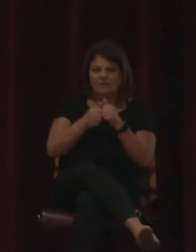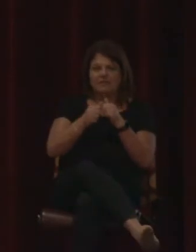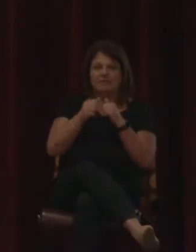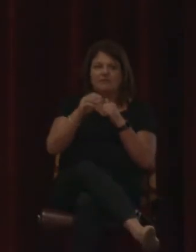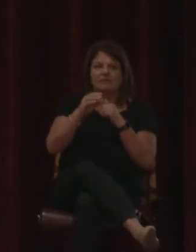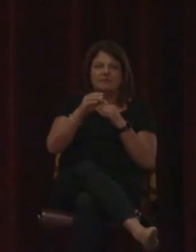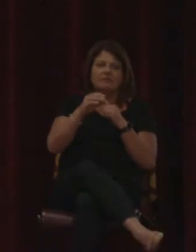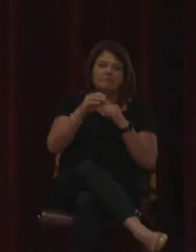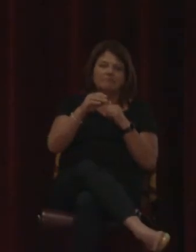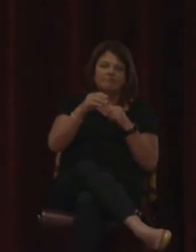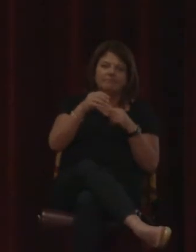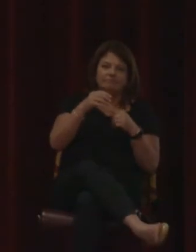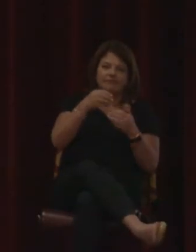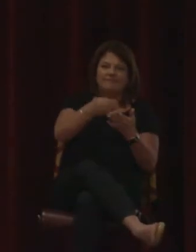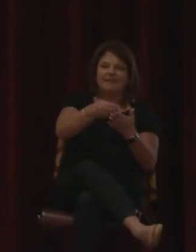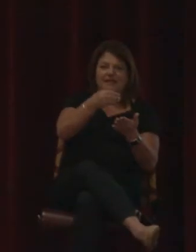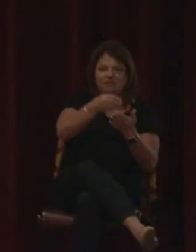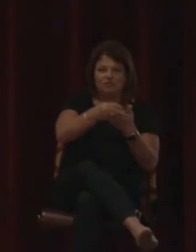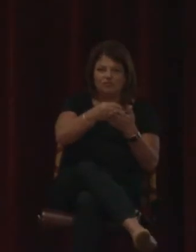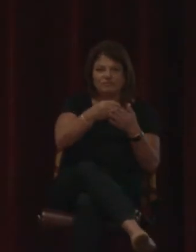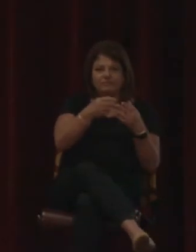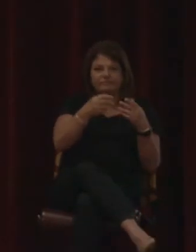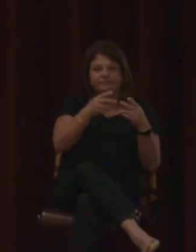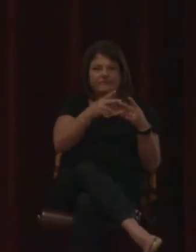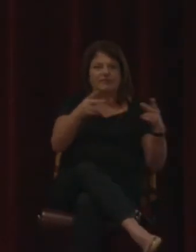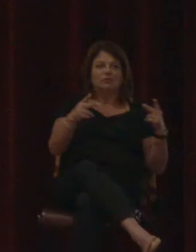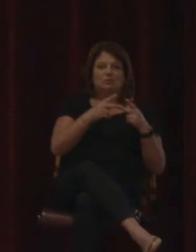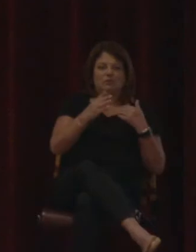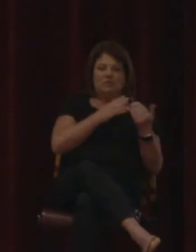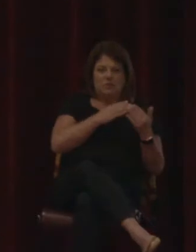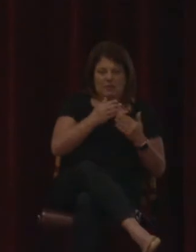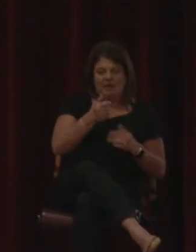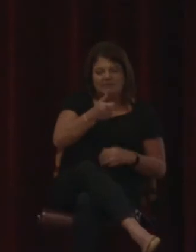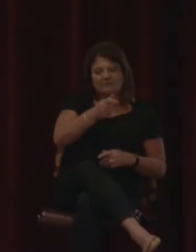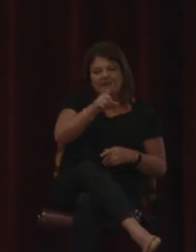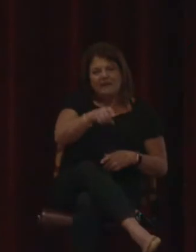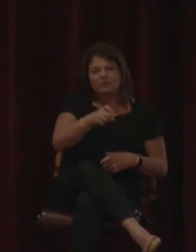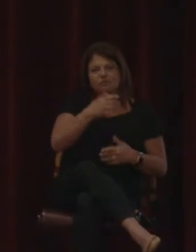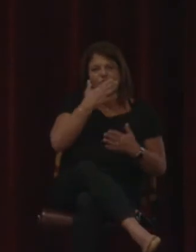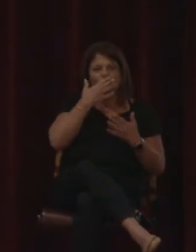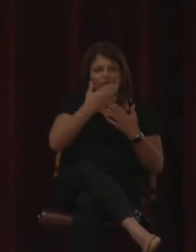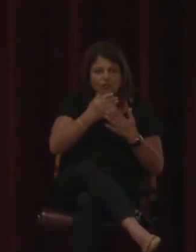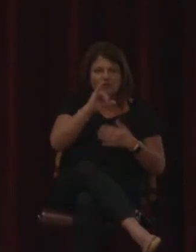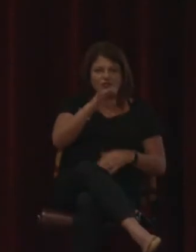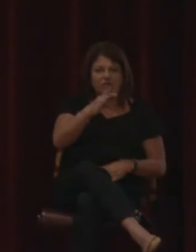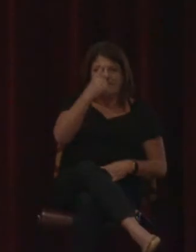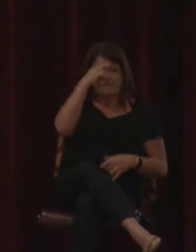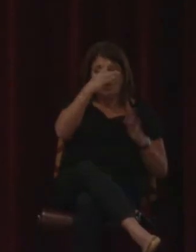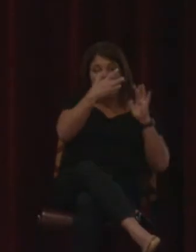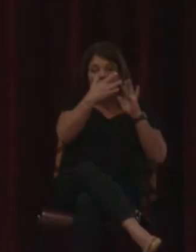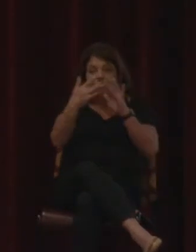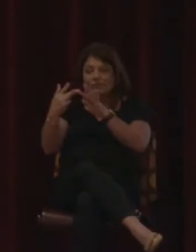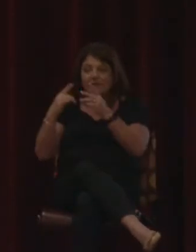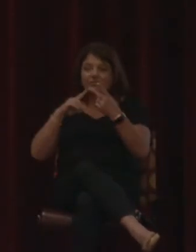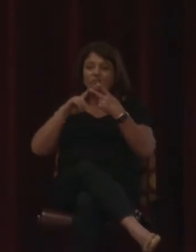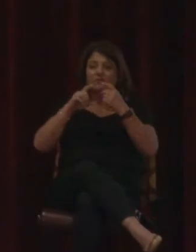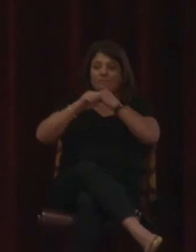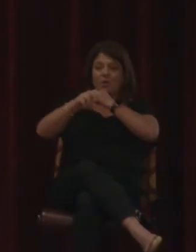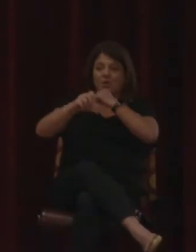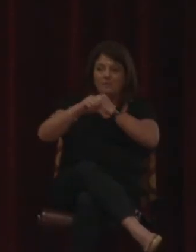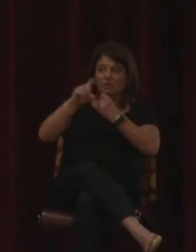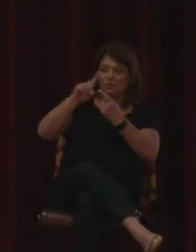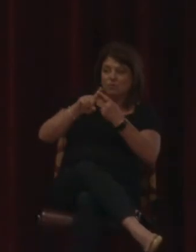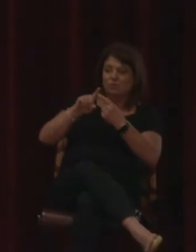institutions. So I think they have to do a really excellent job at outreach, at marketing to that